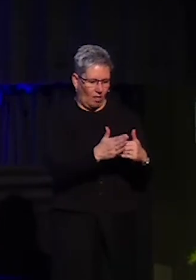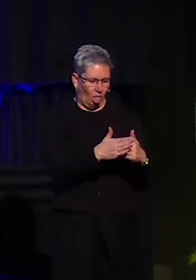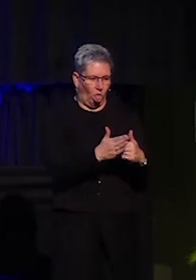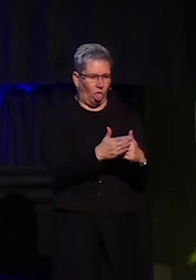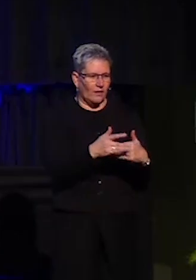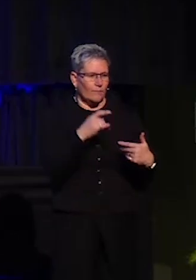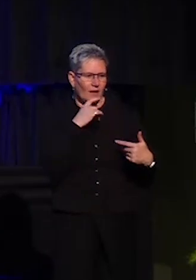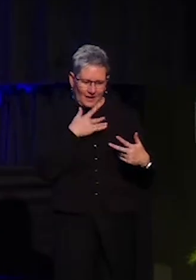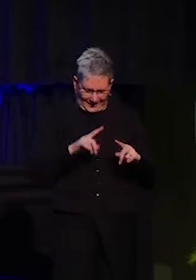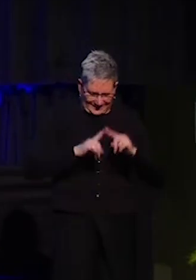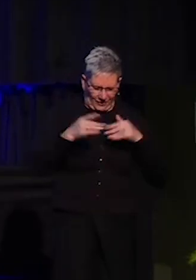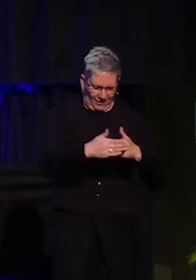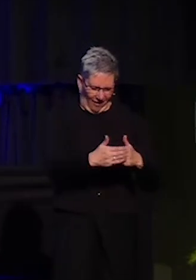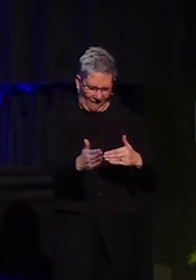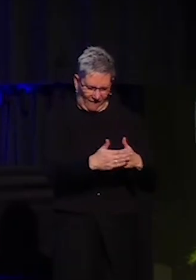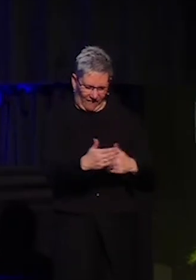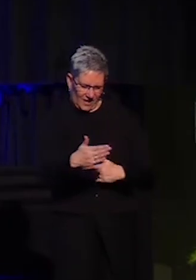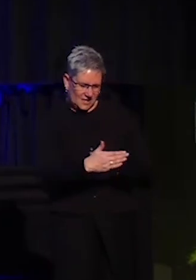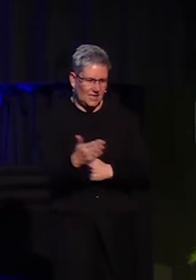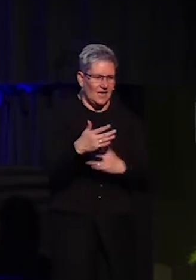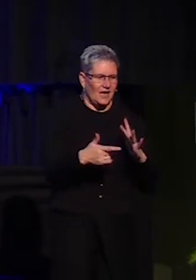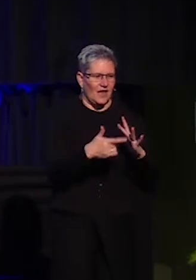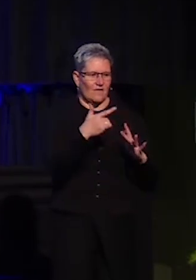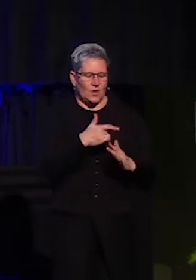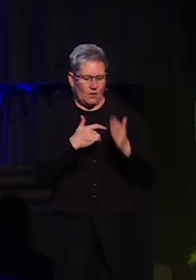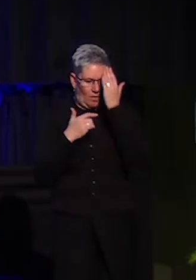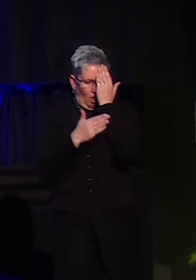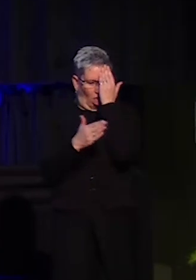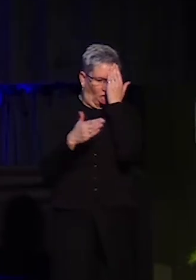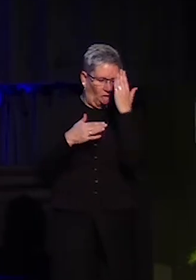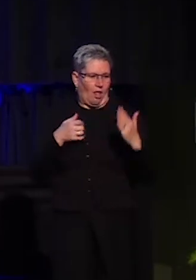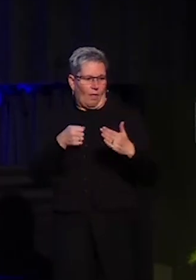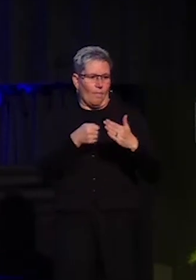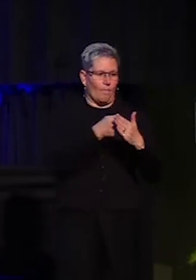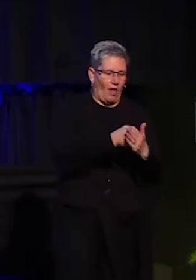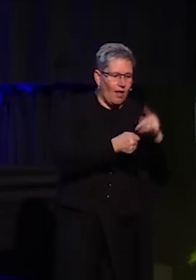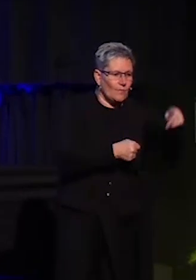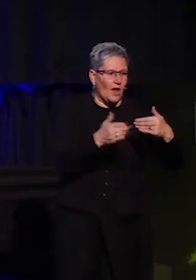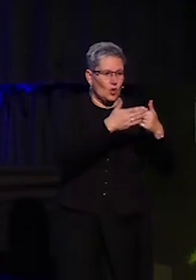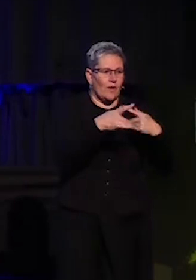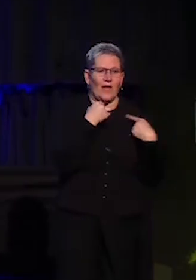of weird angles. And for some reason, if you've got a black eye and you say, I walked into a door, people don't believe you.